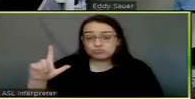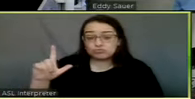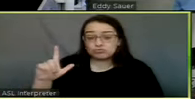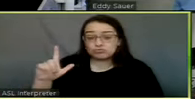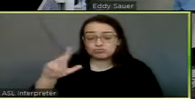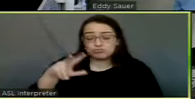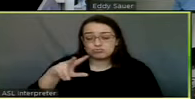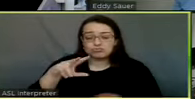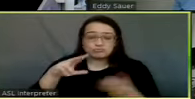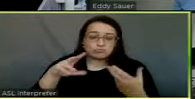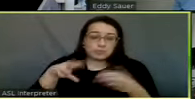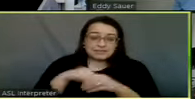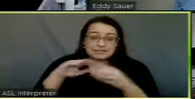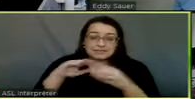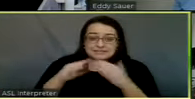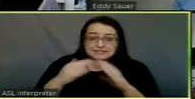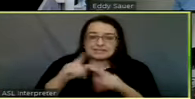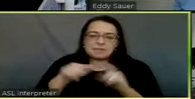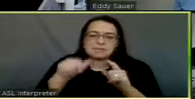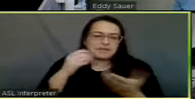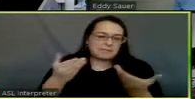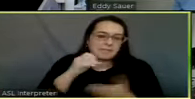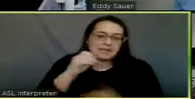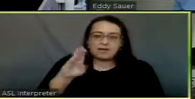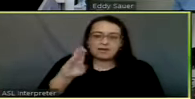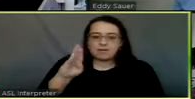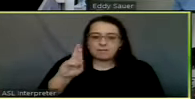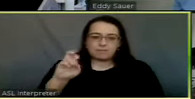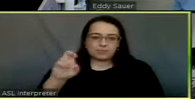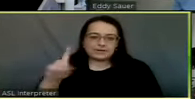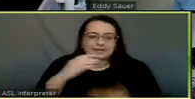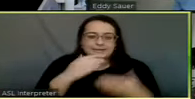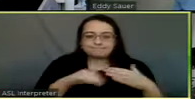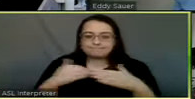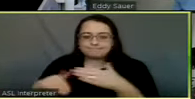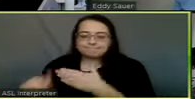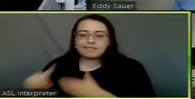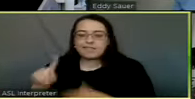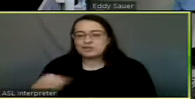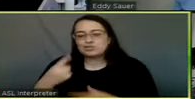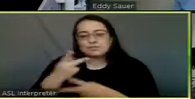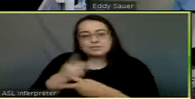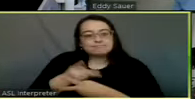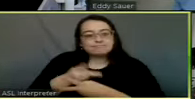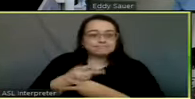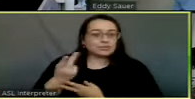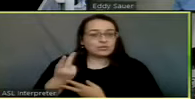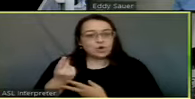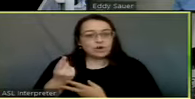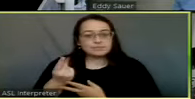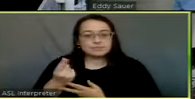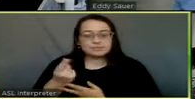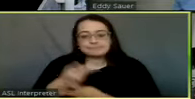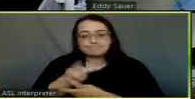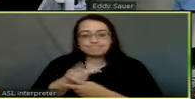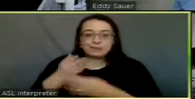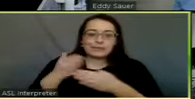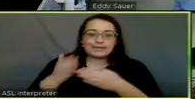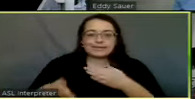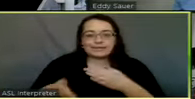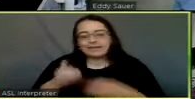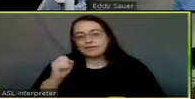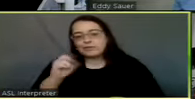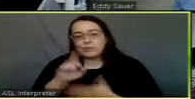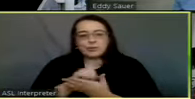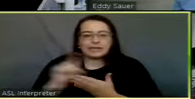if they're within our city, but that doesn't mean they're breeding. They could just, you know, be having a business that keeps, um, animals over the weekend. So